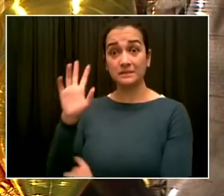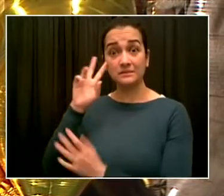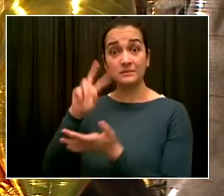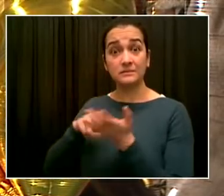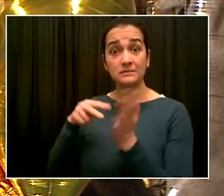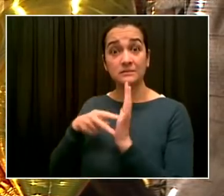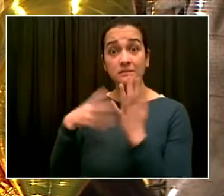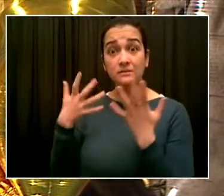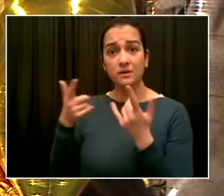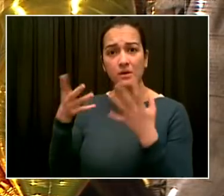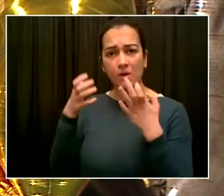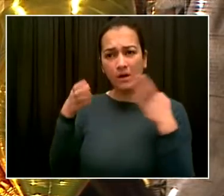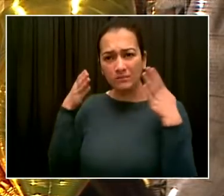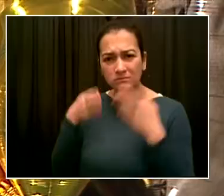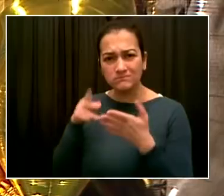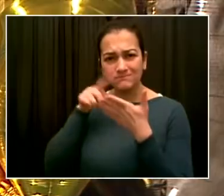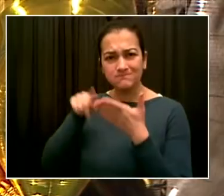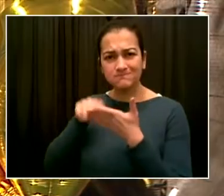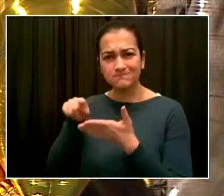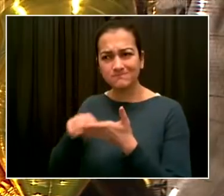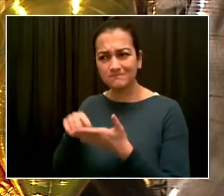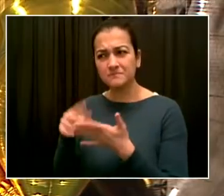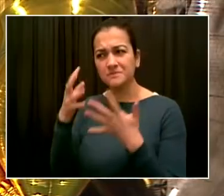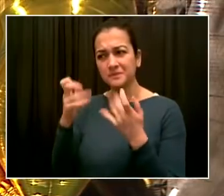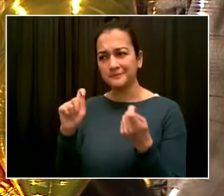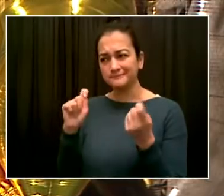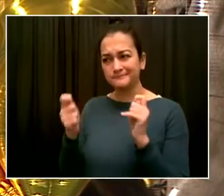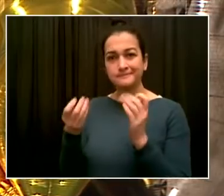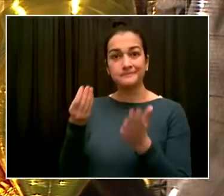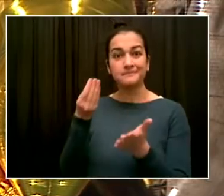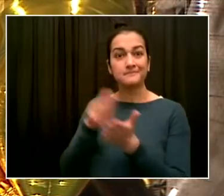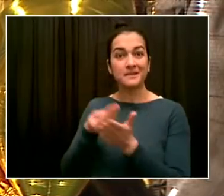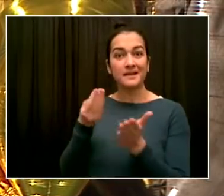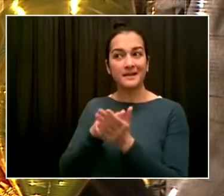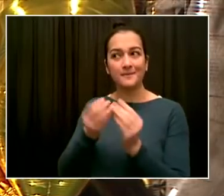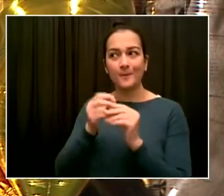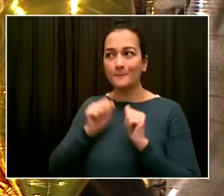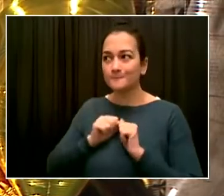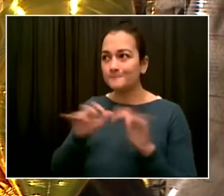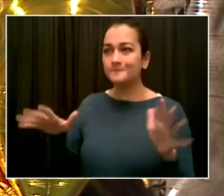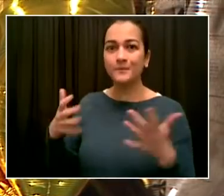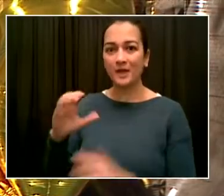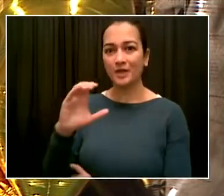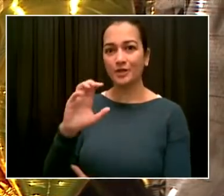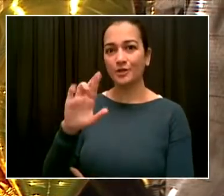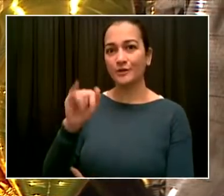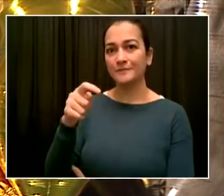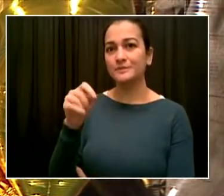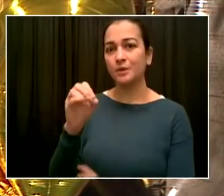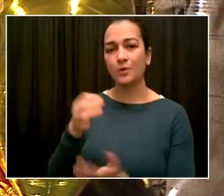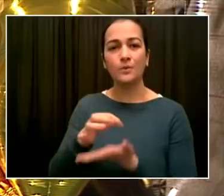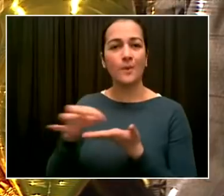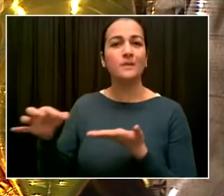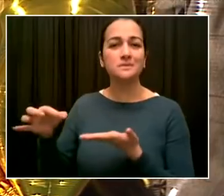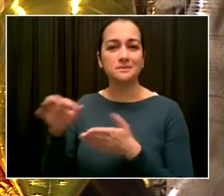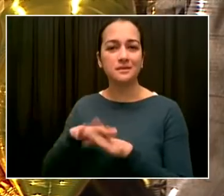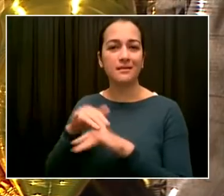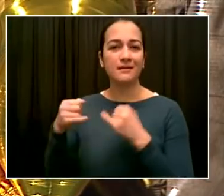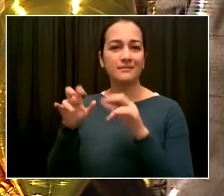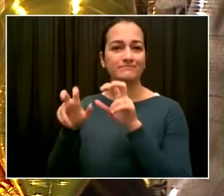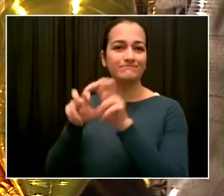I've heard, at least, of him putting together a commission to determine how New York City should handle this makes sense to me. I think there are a lot of open questions, for